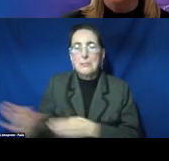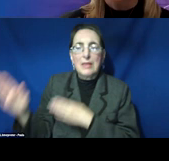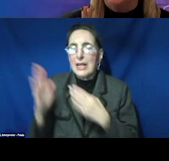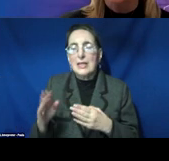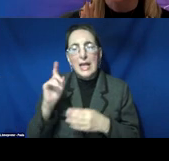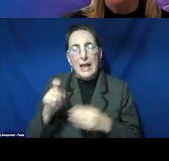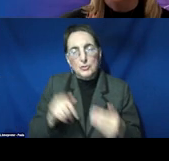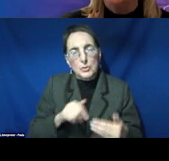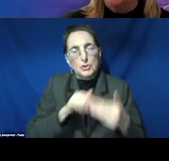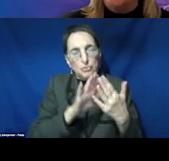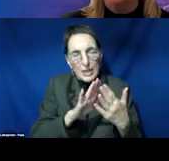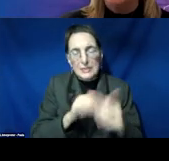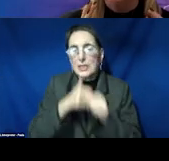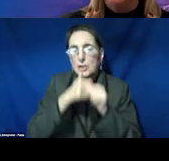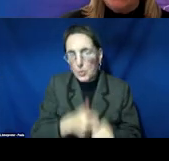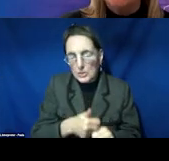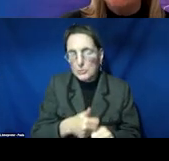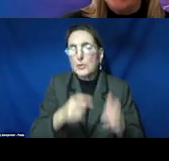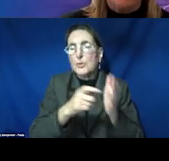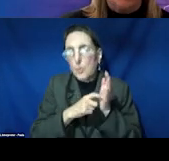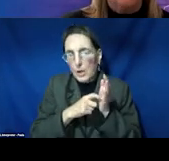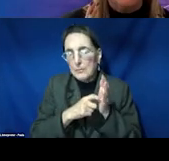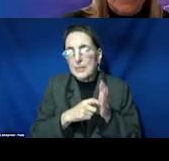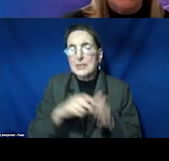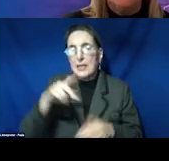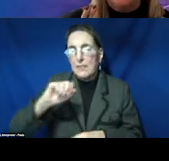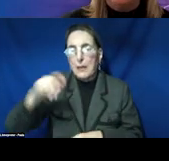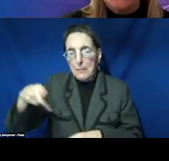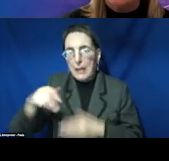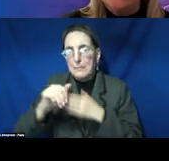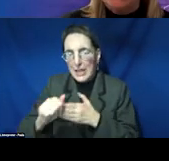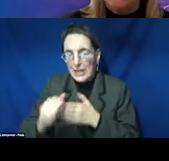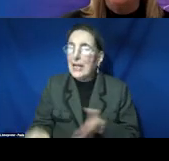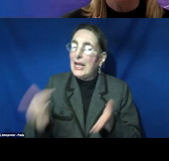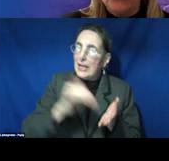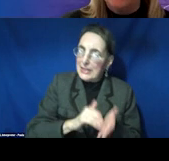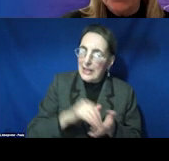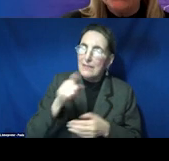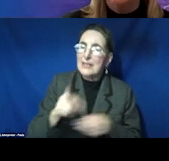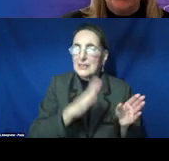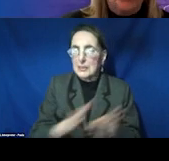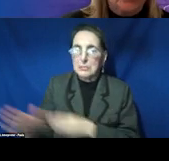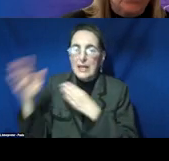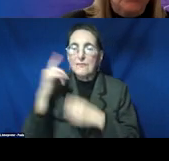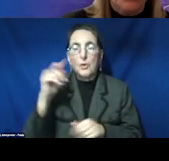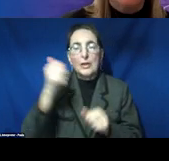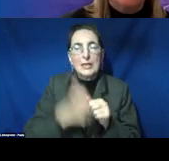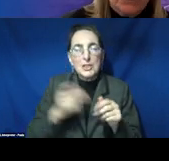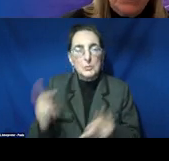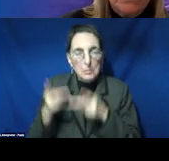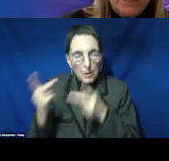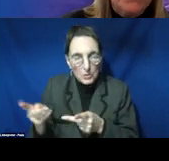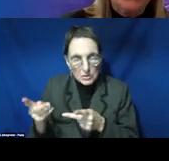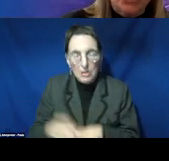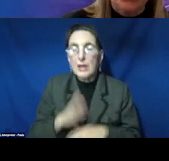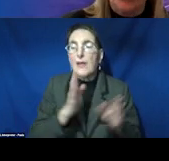address in accordance with the requirements in the PAP guide? Again, this is a plan for each proposal. The